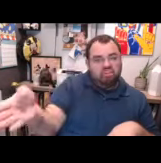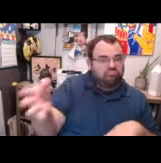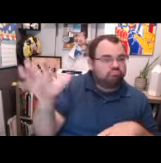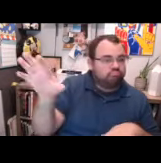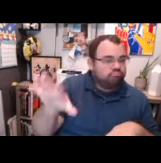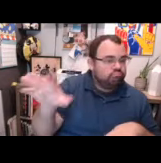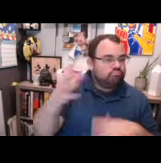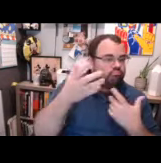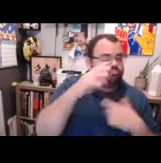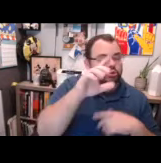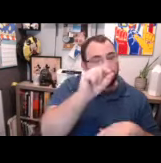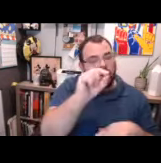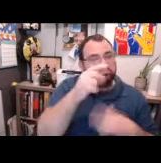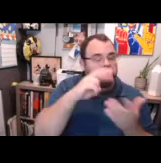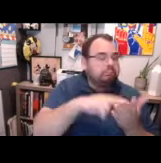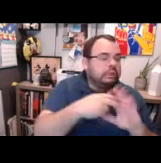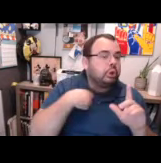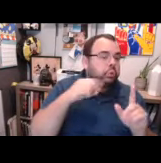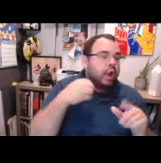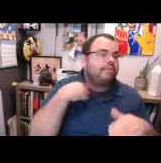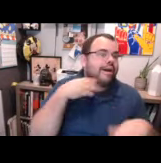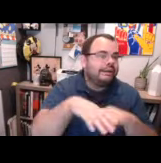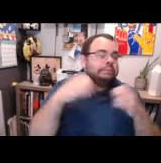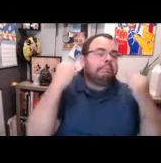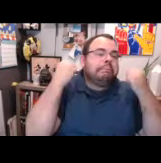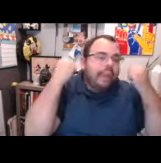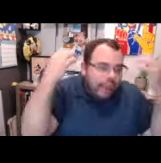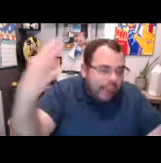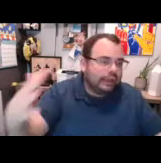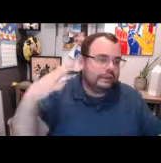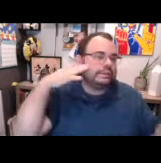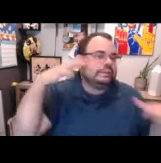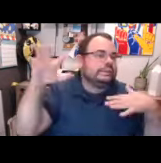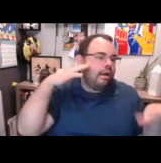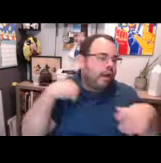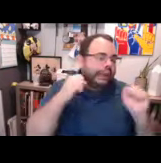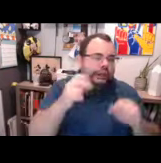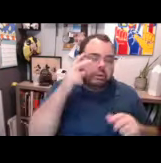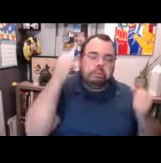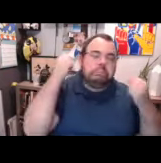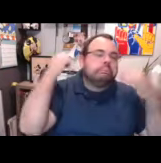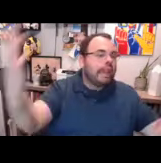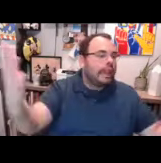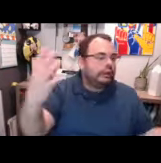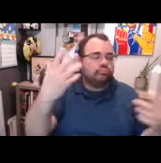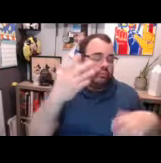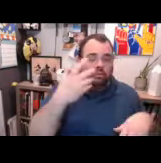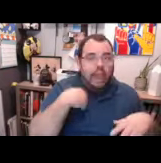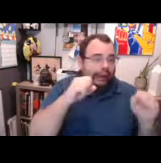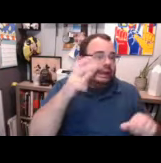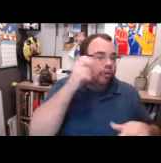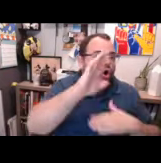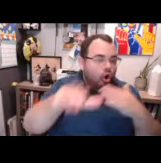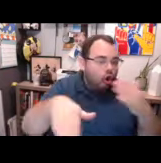that after I got it. So I could hear a